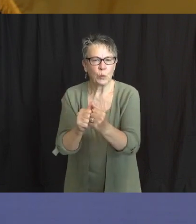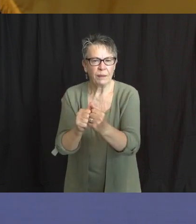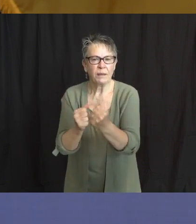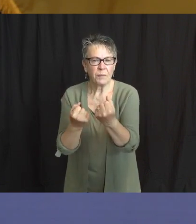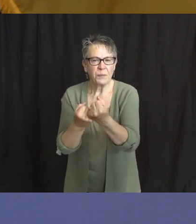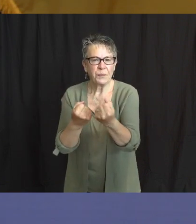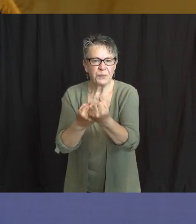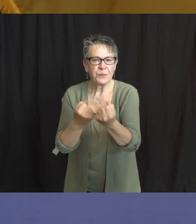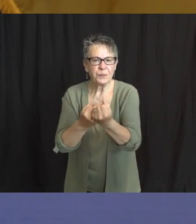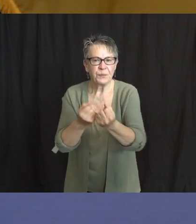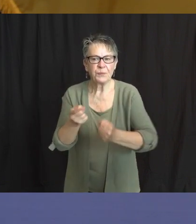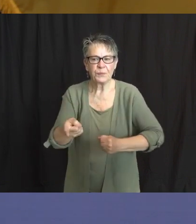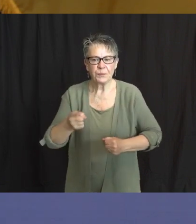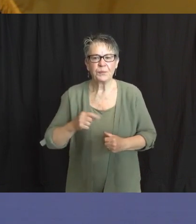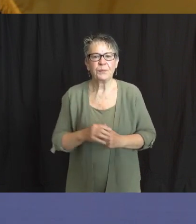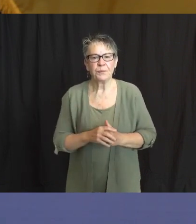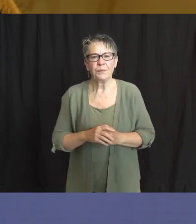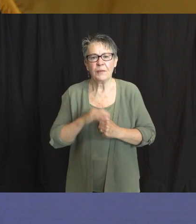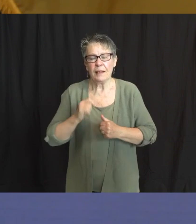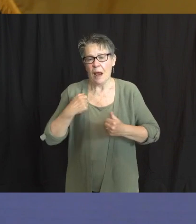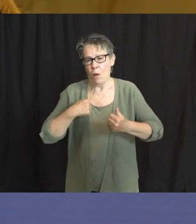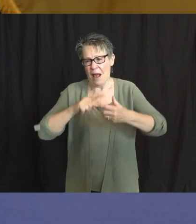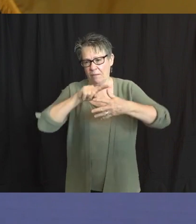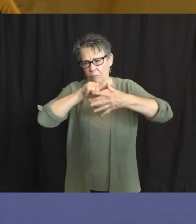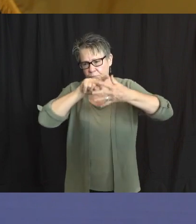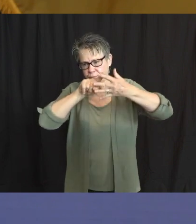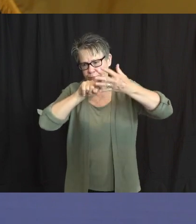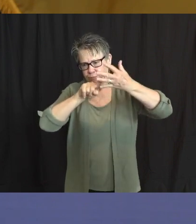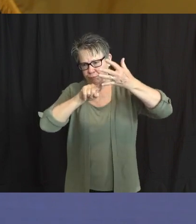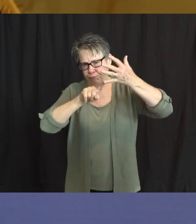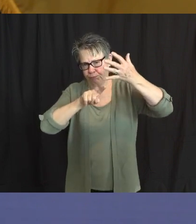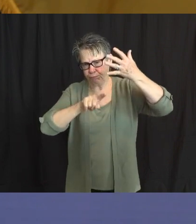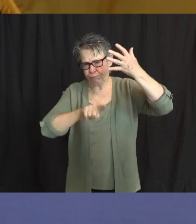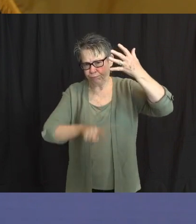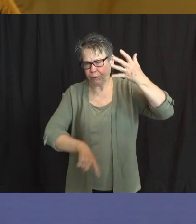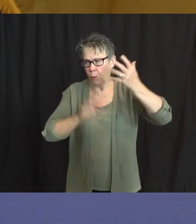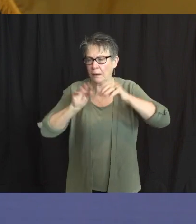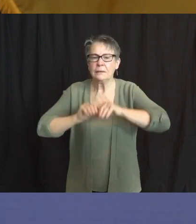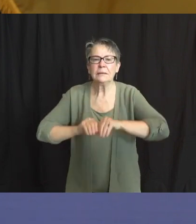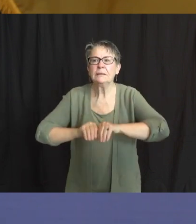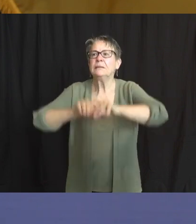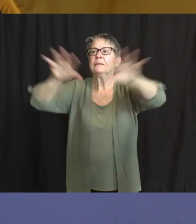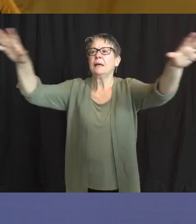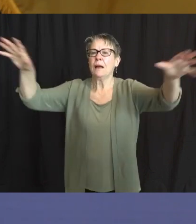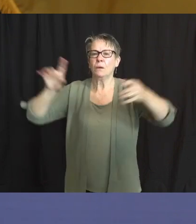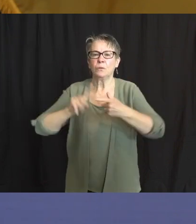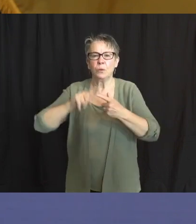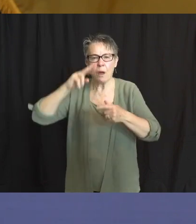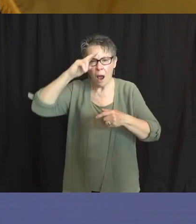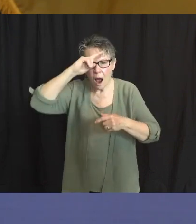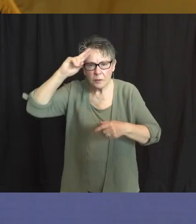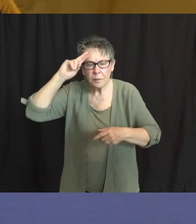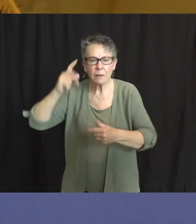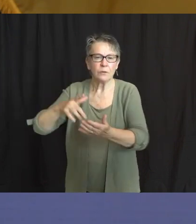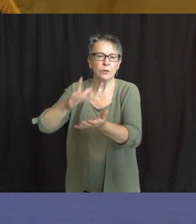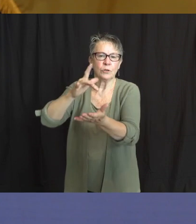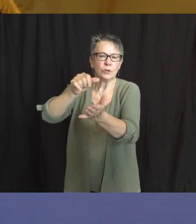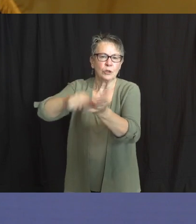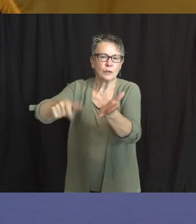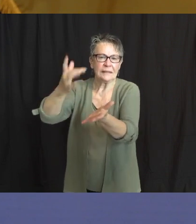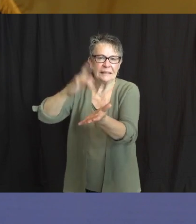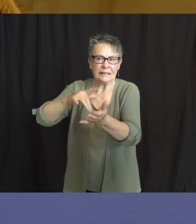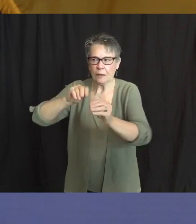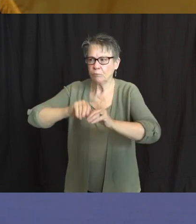Before I move to the daily report, I want to acknowledge that this week is National EMS Week, which celebrates the work